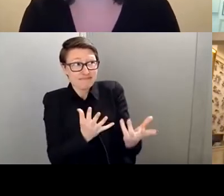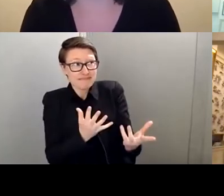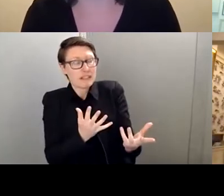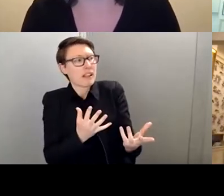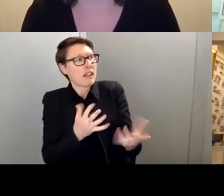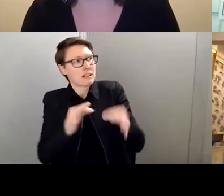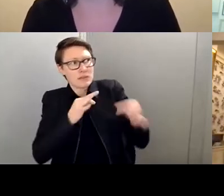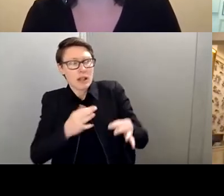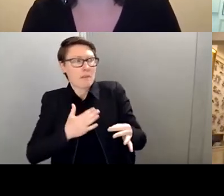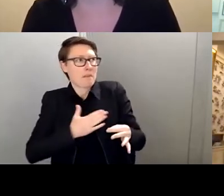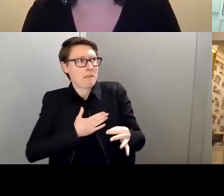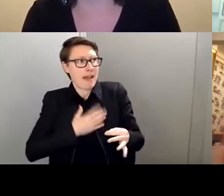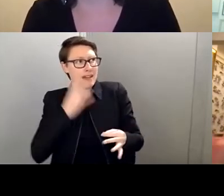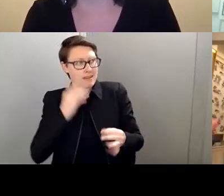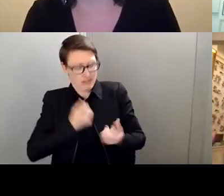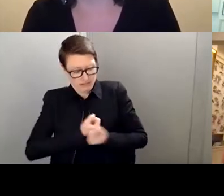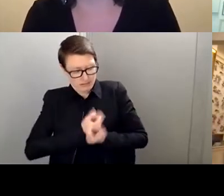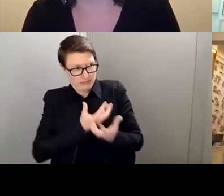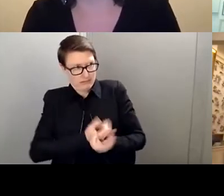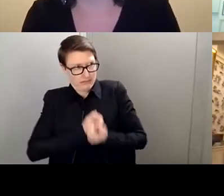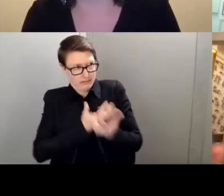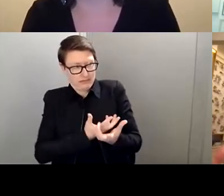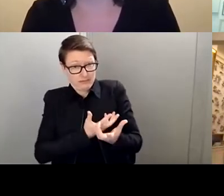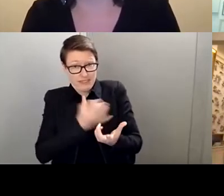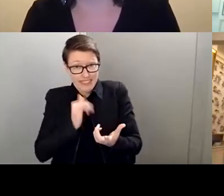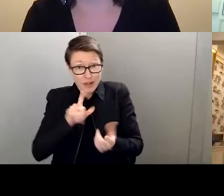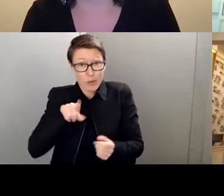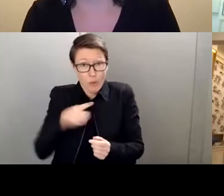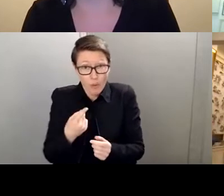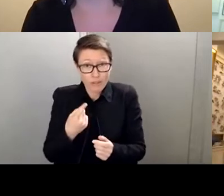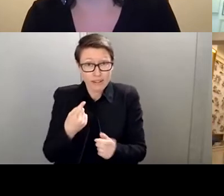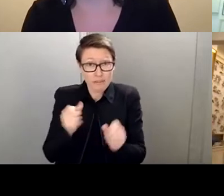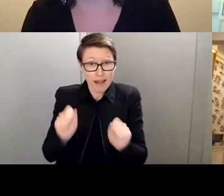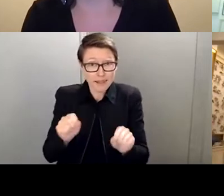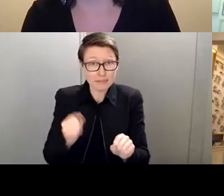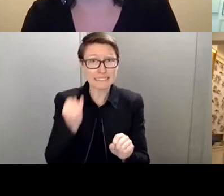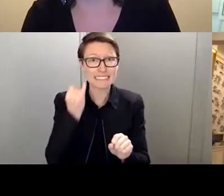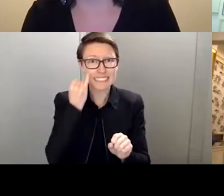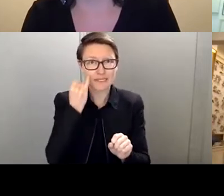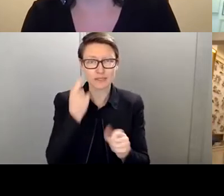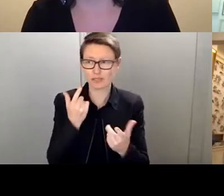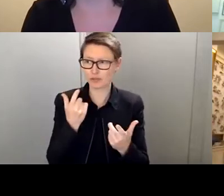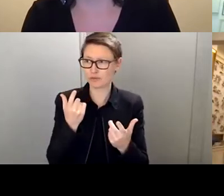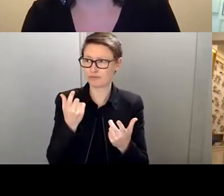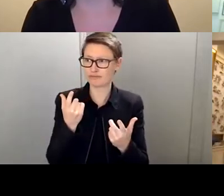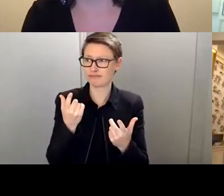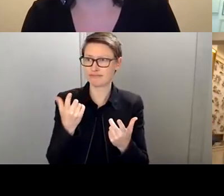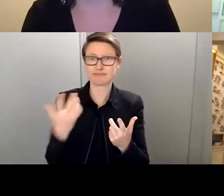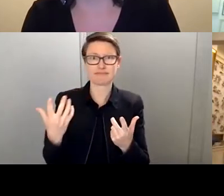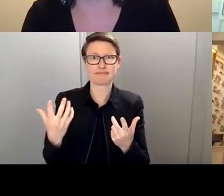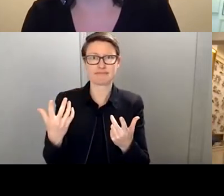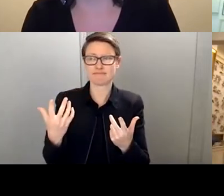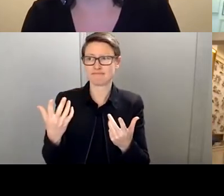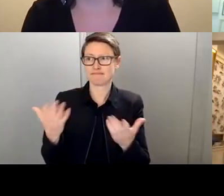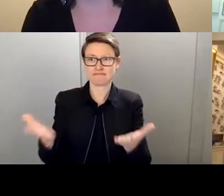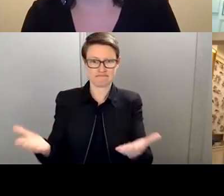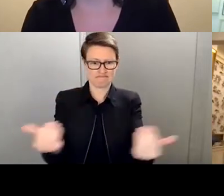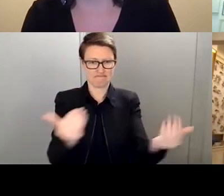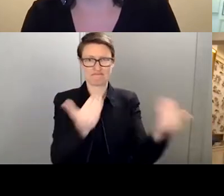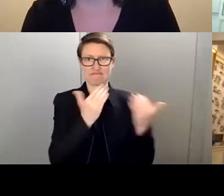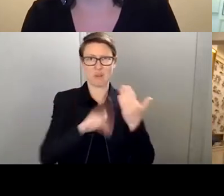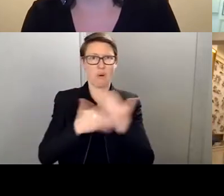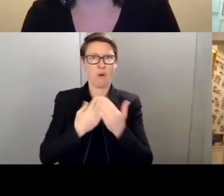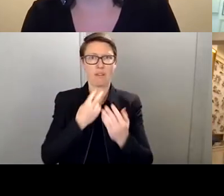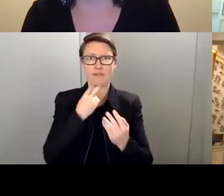And you can only have that when you have all of the different voices at the table